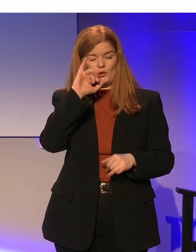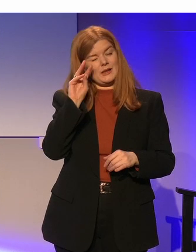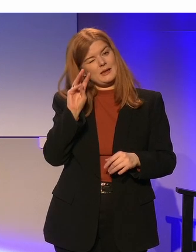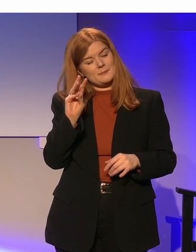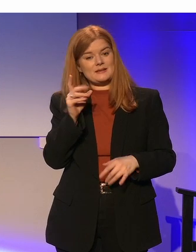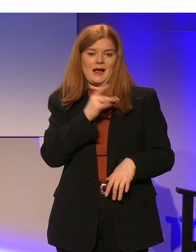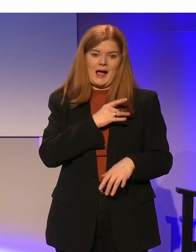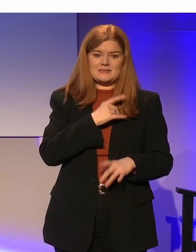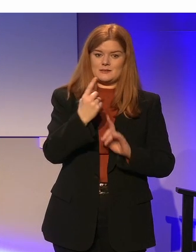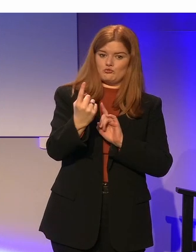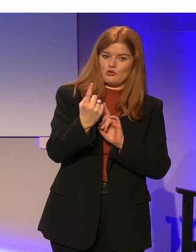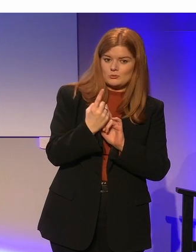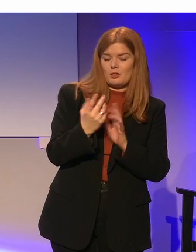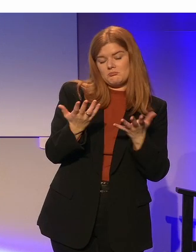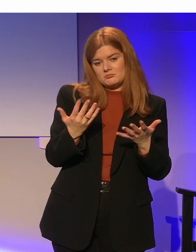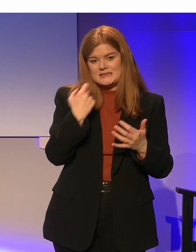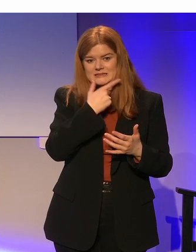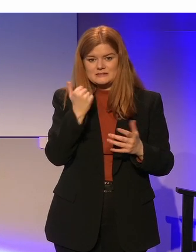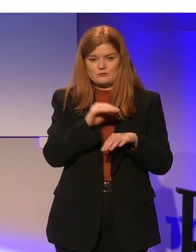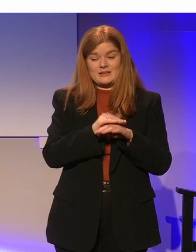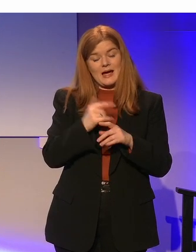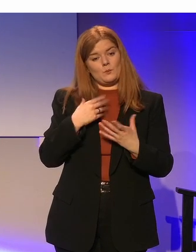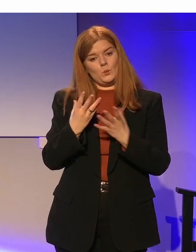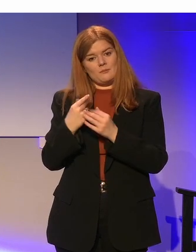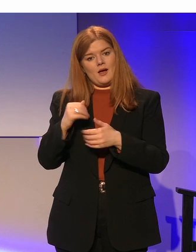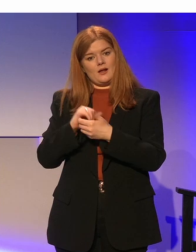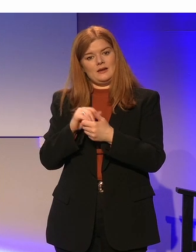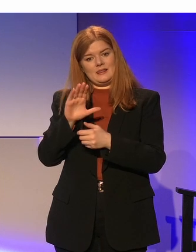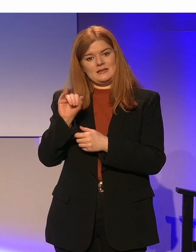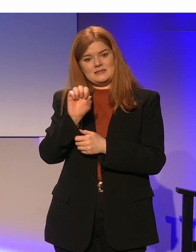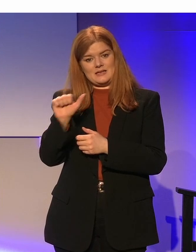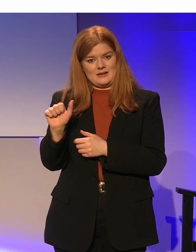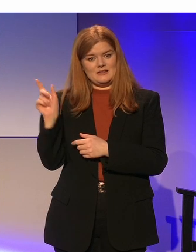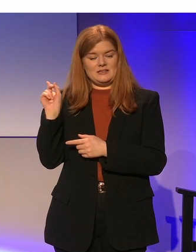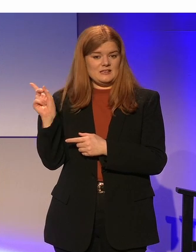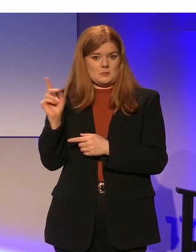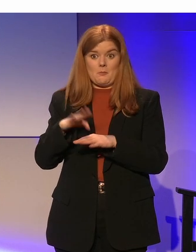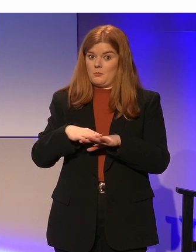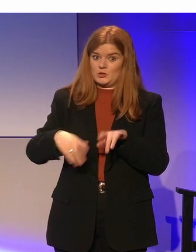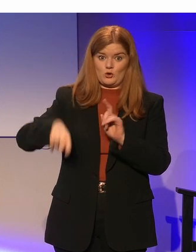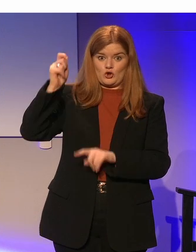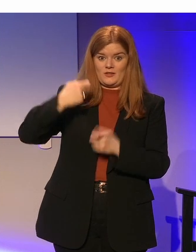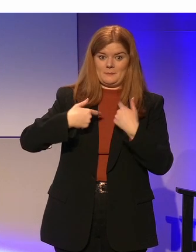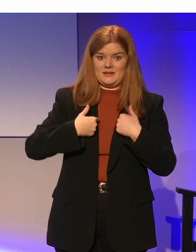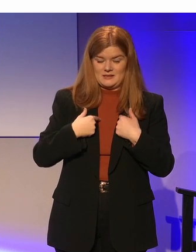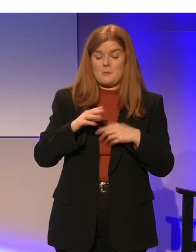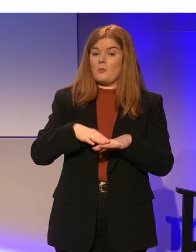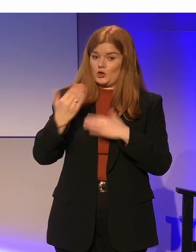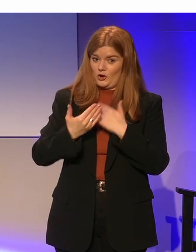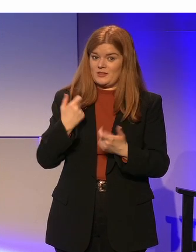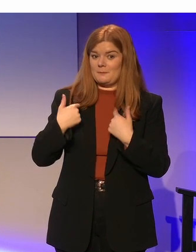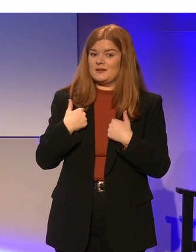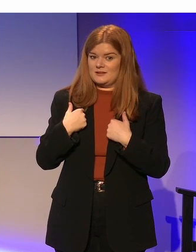looks kind and approachable. And I'm with my colleague Lisha, who is much taller, much